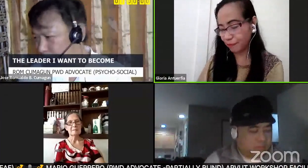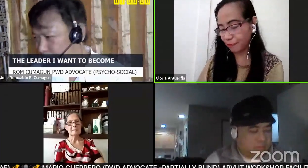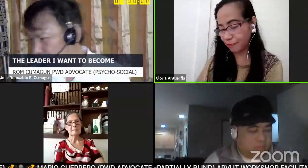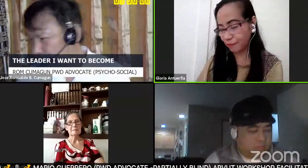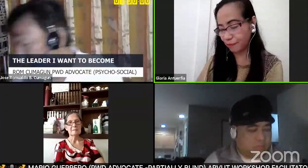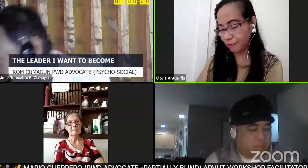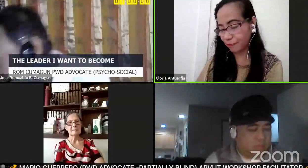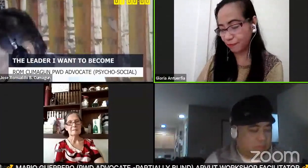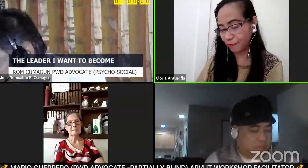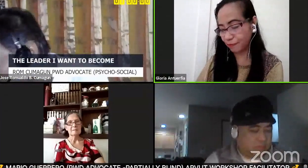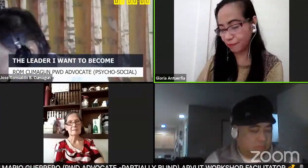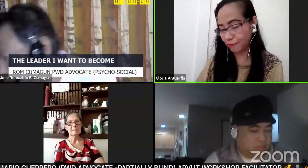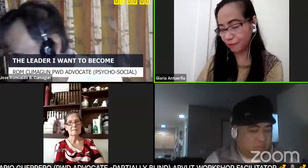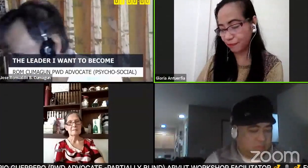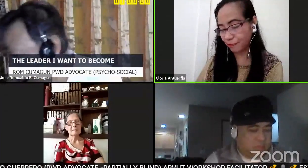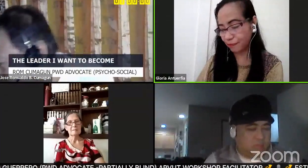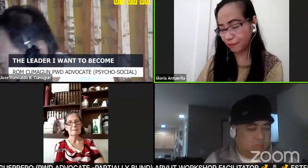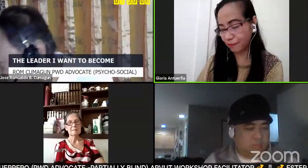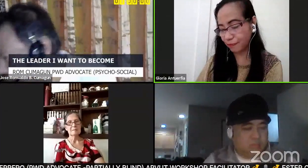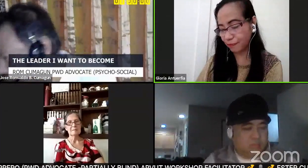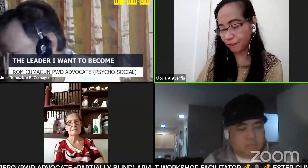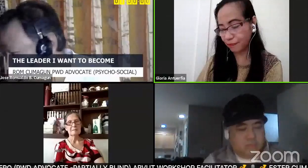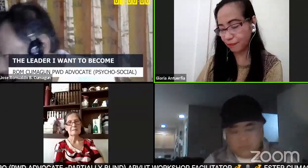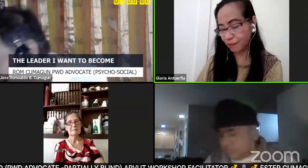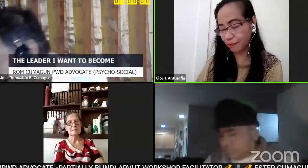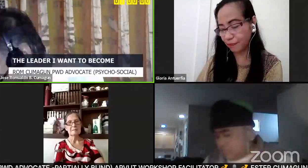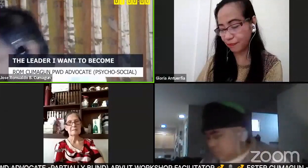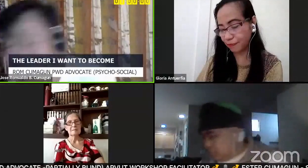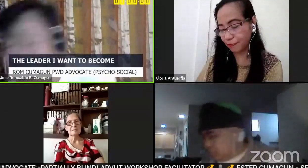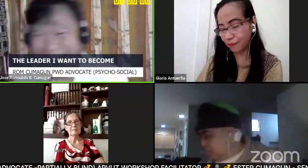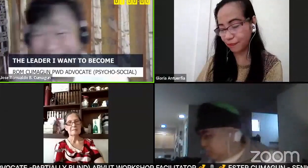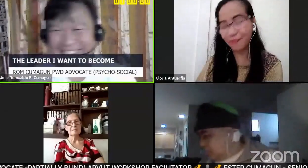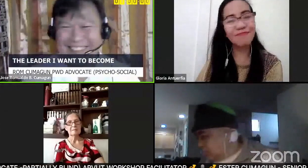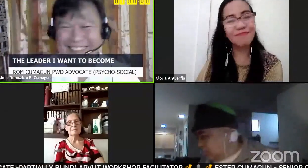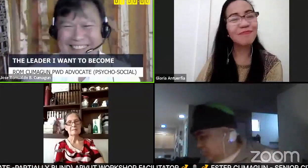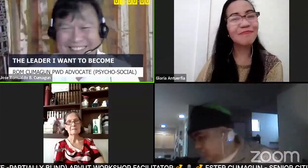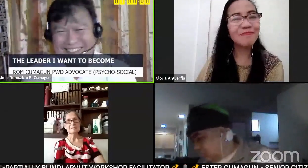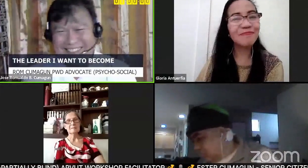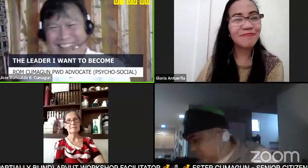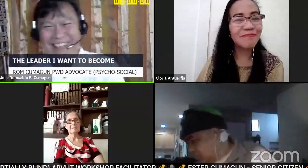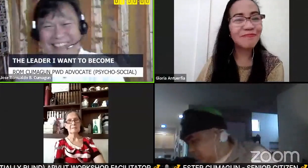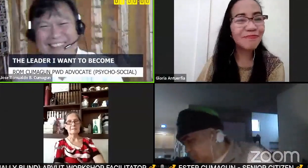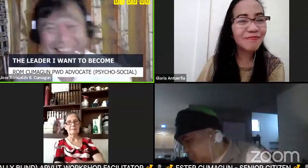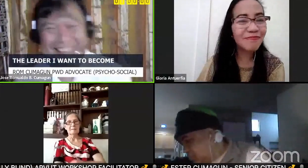to become. The leader is my spelling correct?